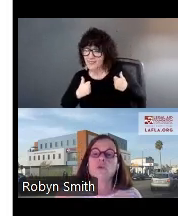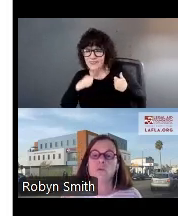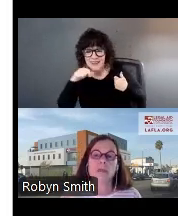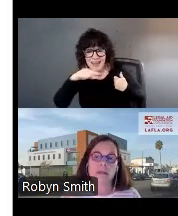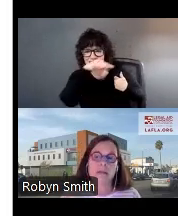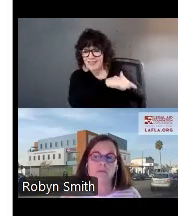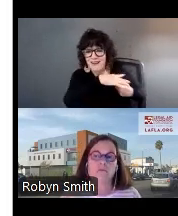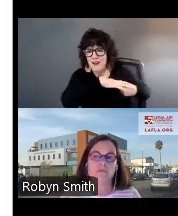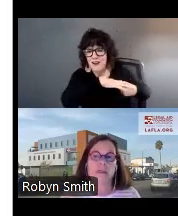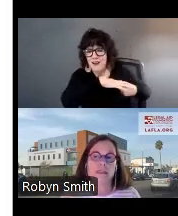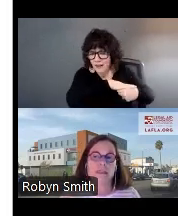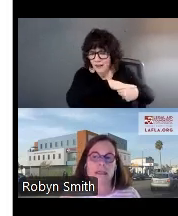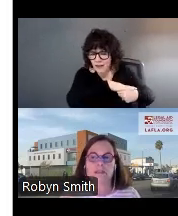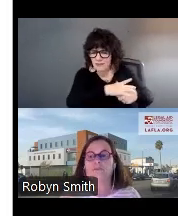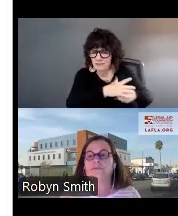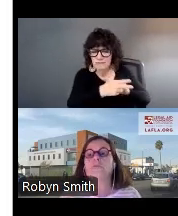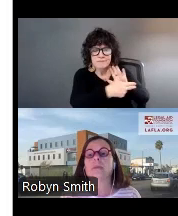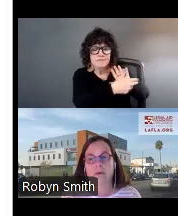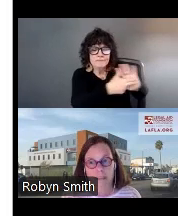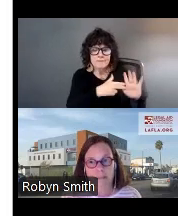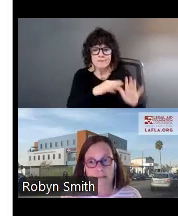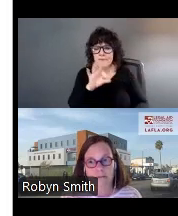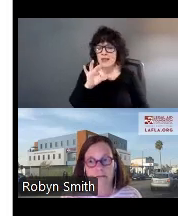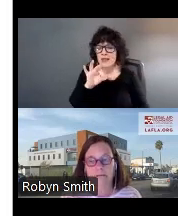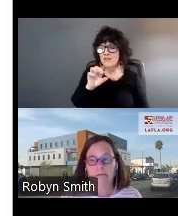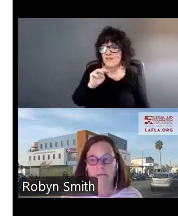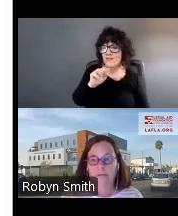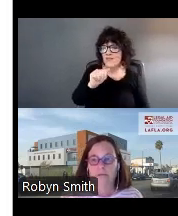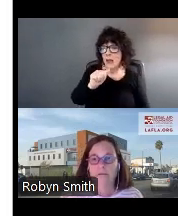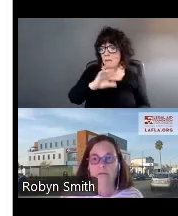because you won't be eligible for a disaster forbearance.